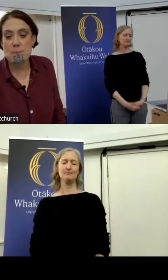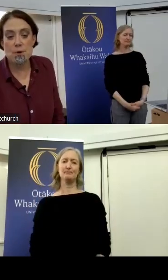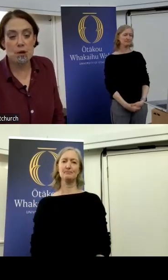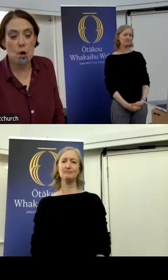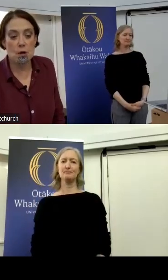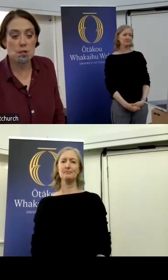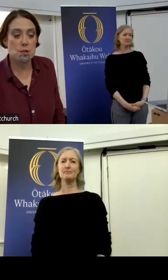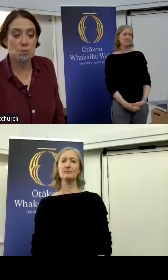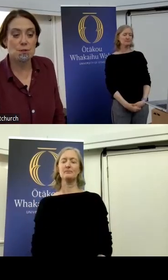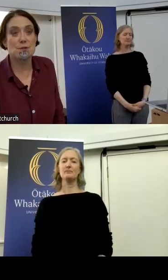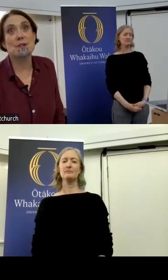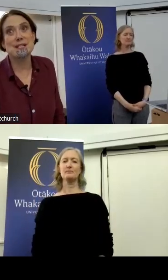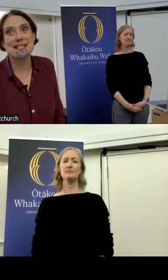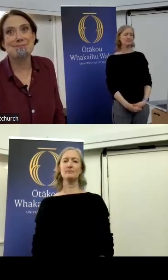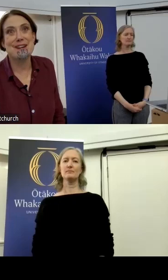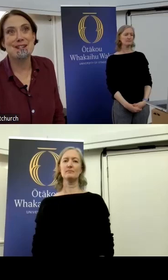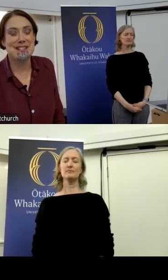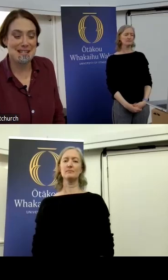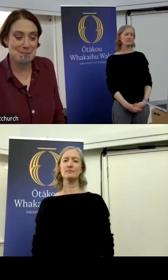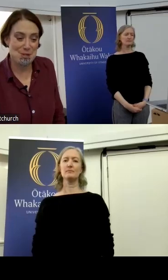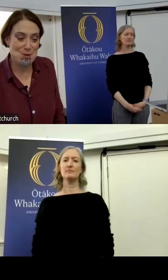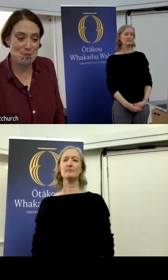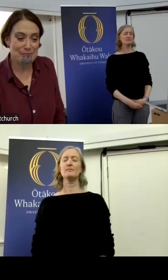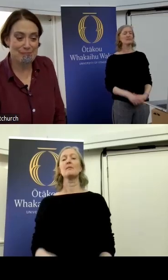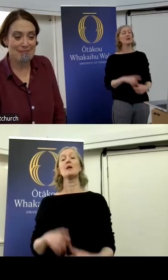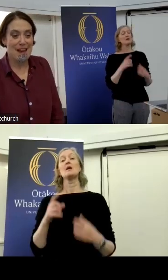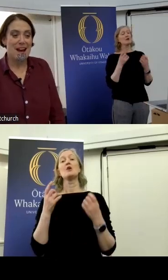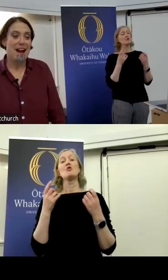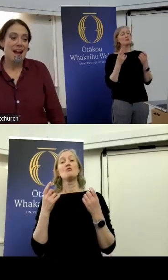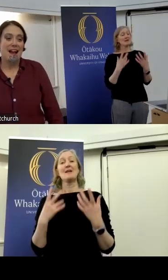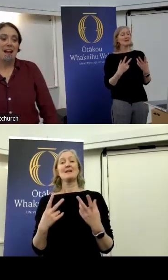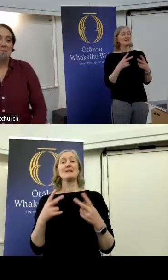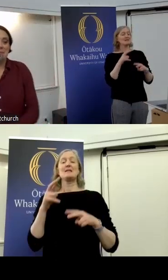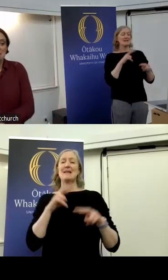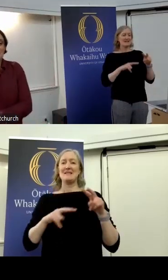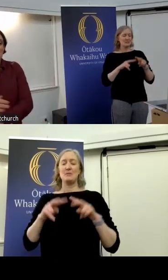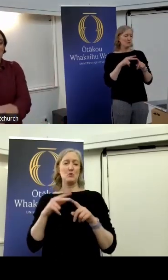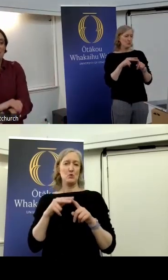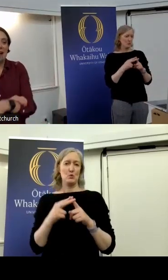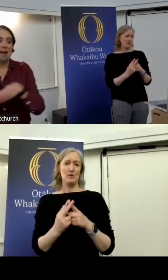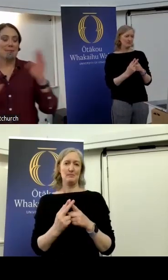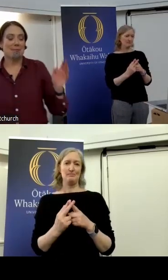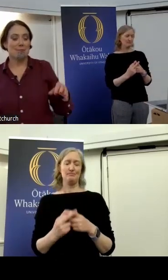So just moving on to the readiness assessment tool. I